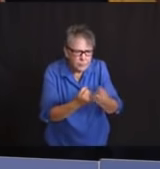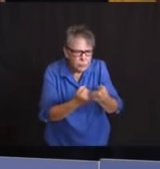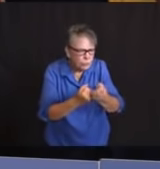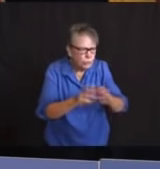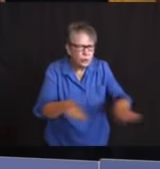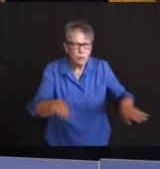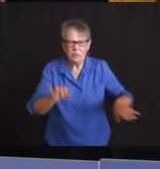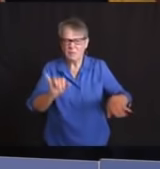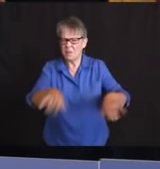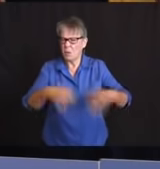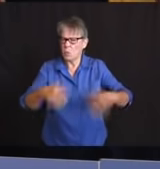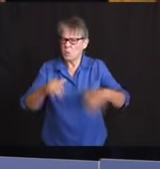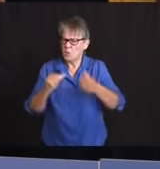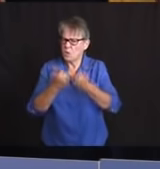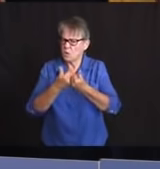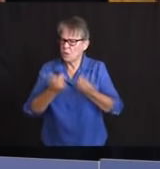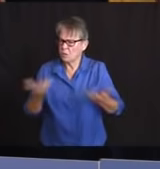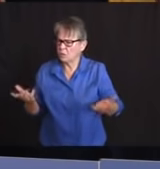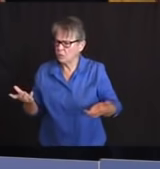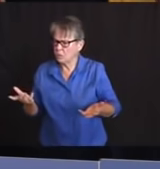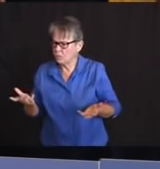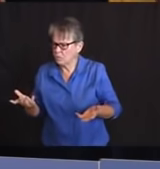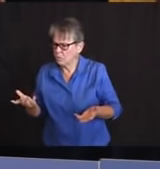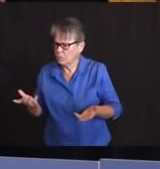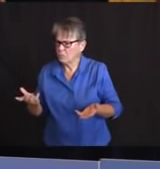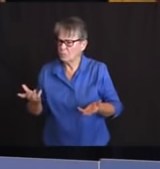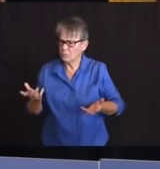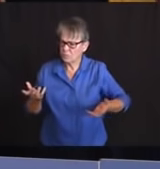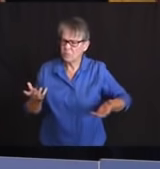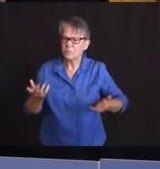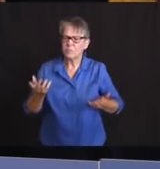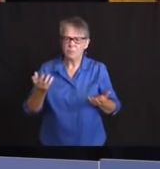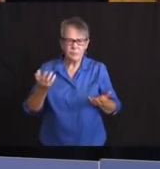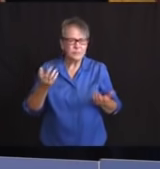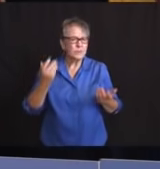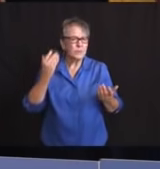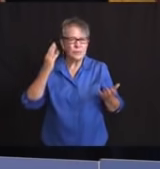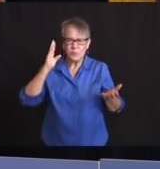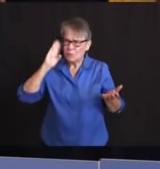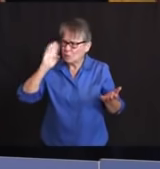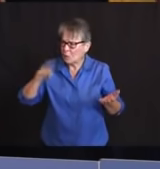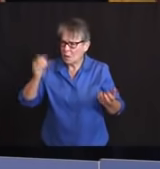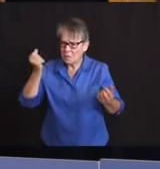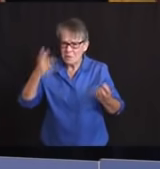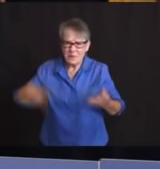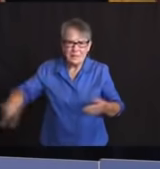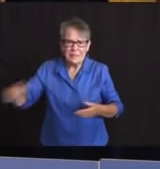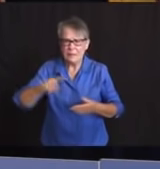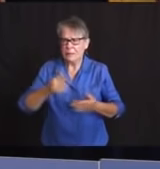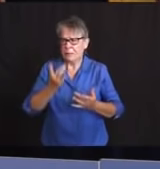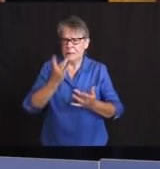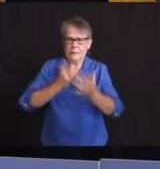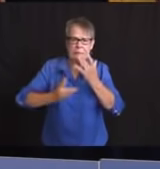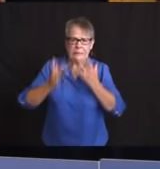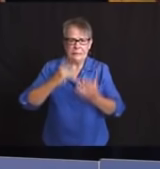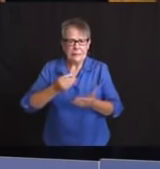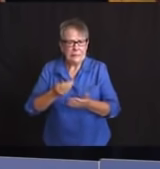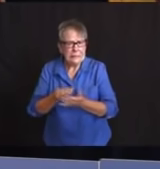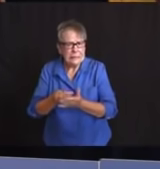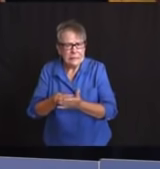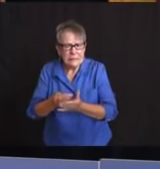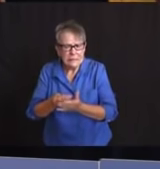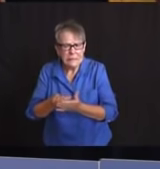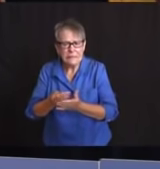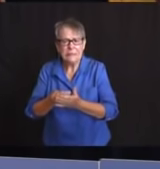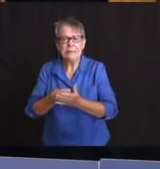will receive more funding than they did the previous year. The budget plan would benefit our youngest learners with an